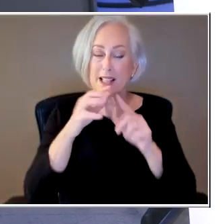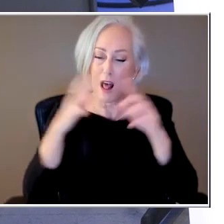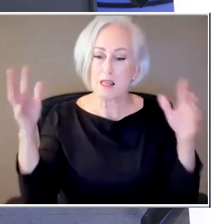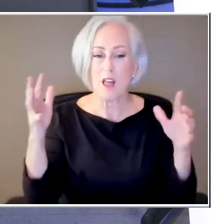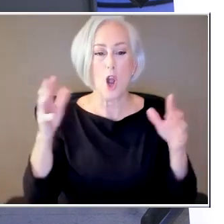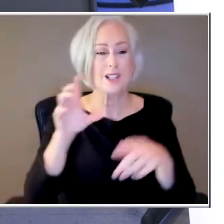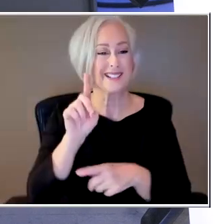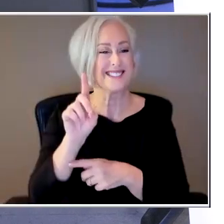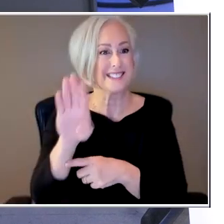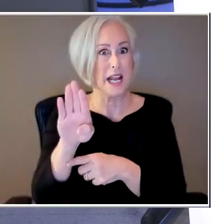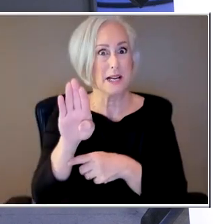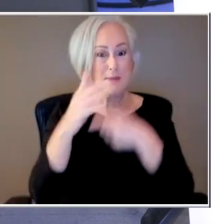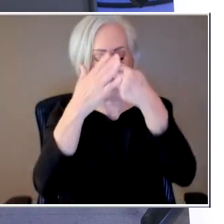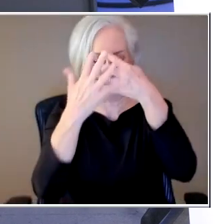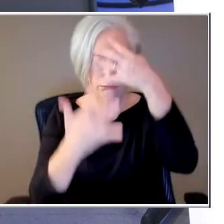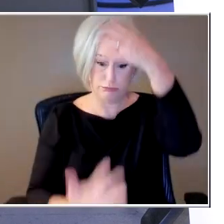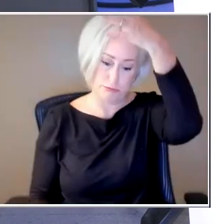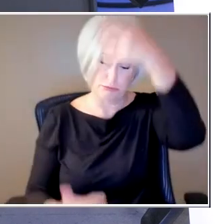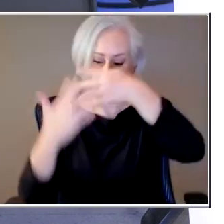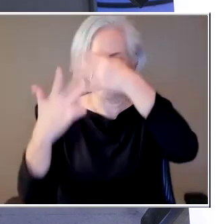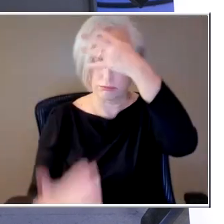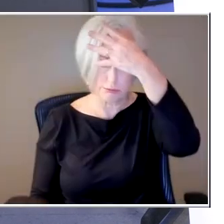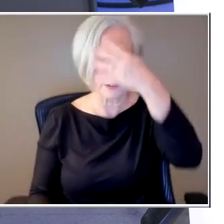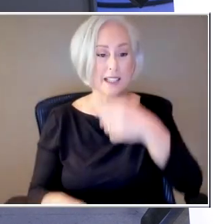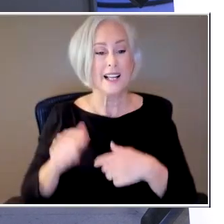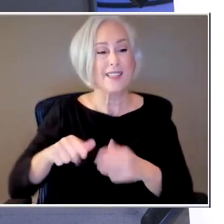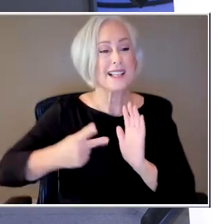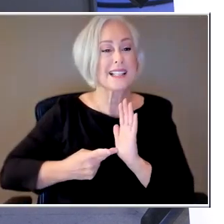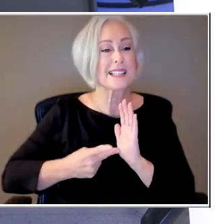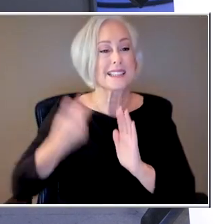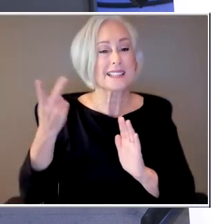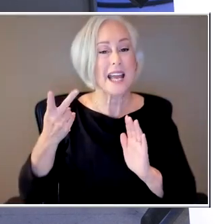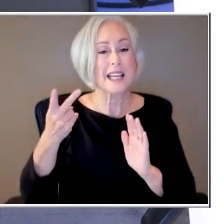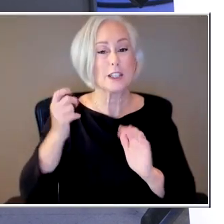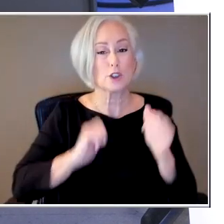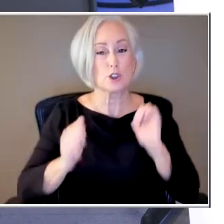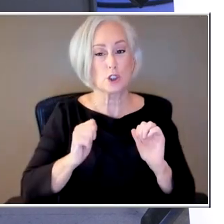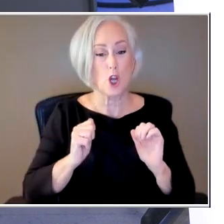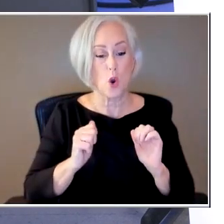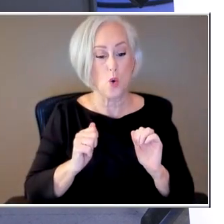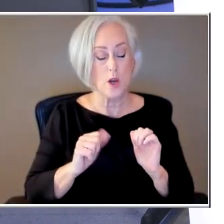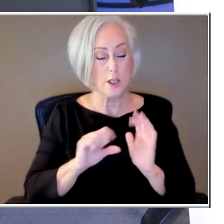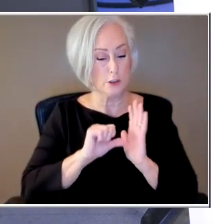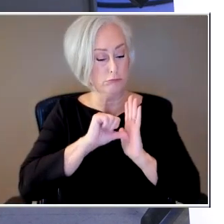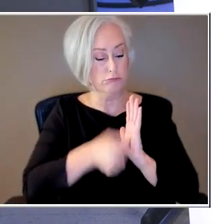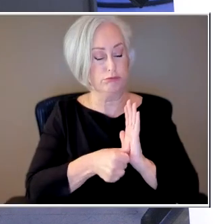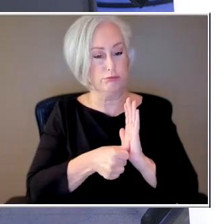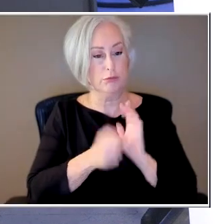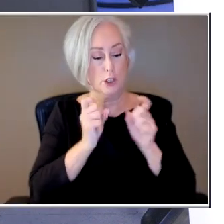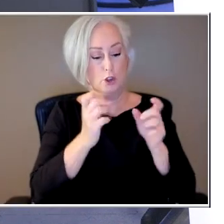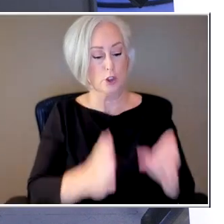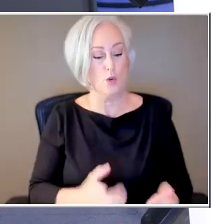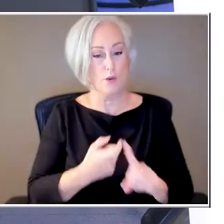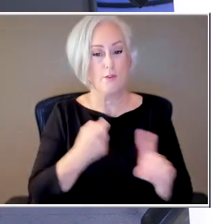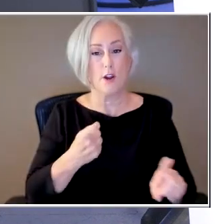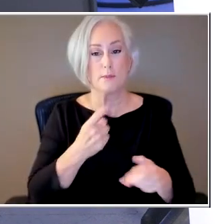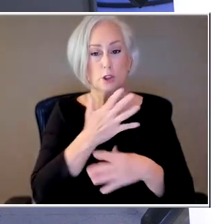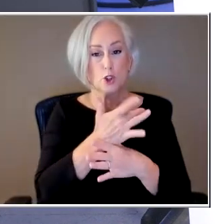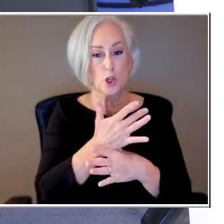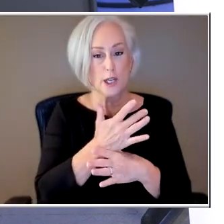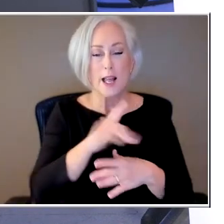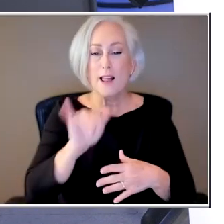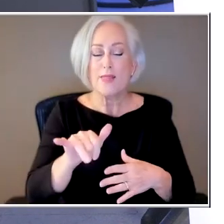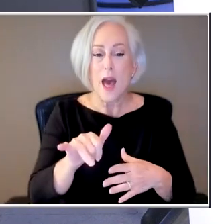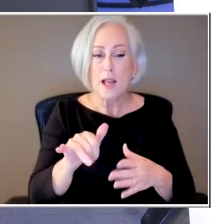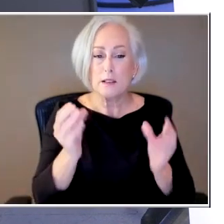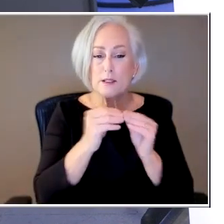our second episode to highlight a case where the donor was from Germany. Is that one of the more frequent countries where we